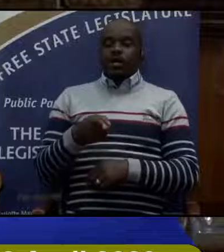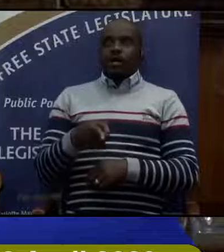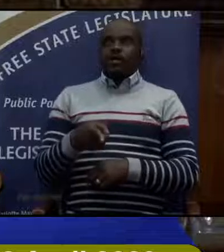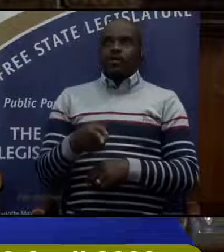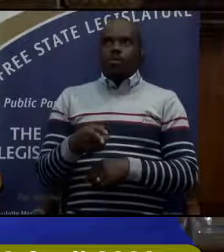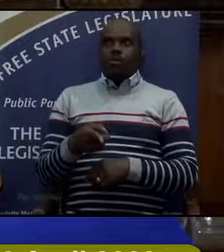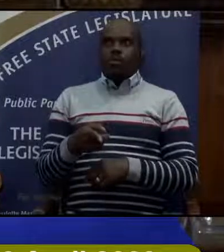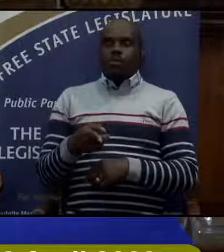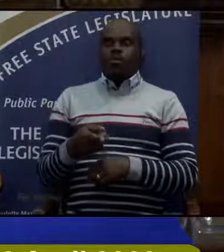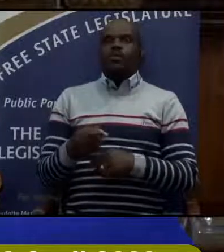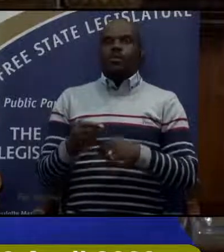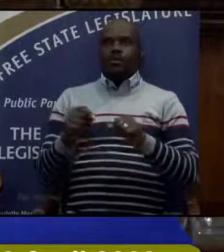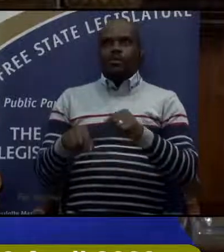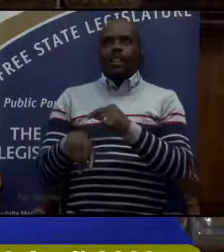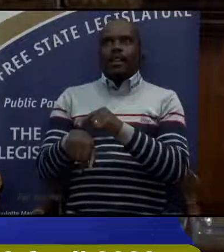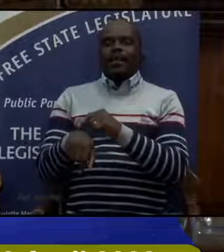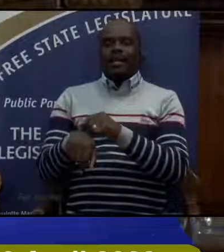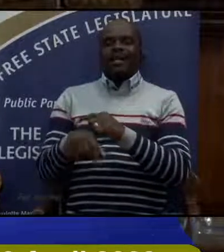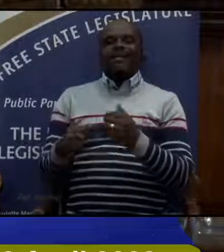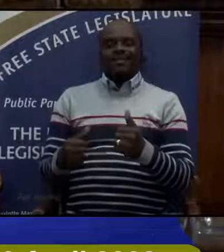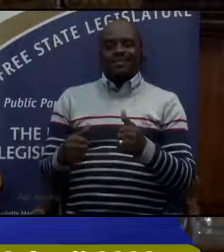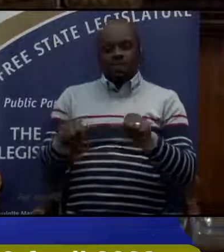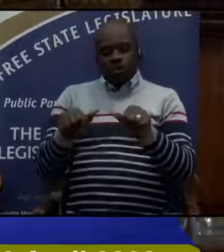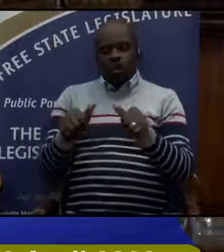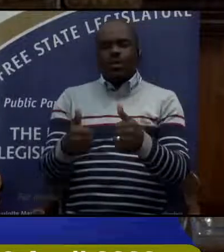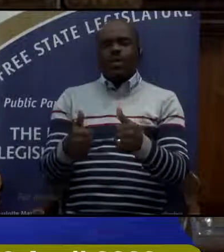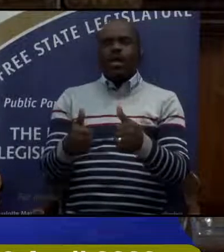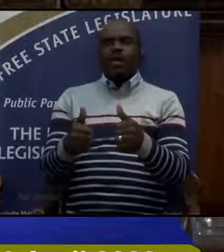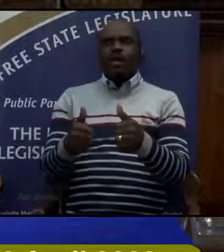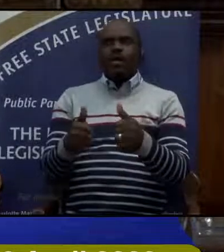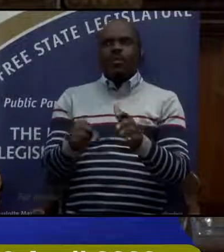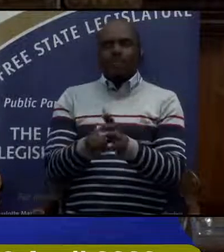learning different education style, cultures and tradition.